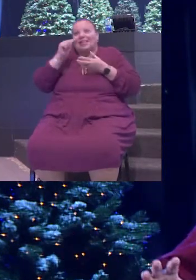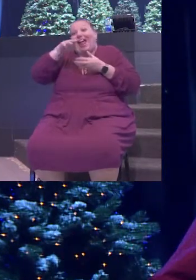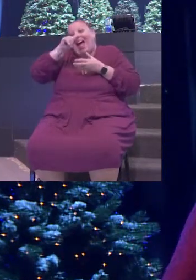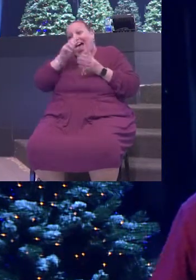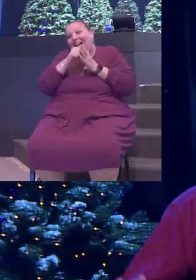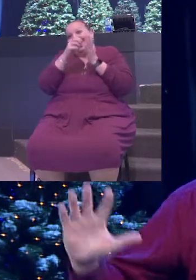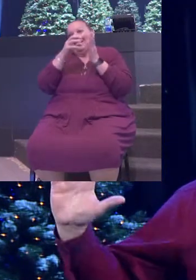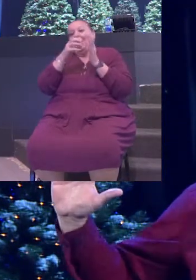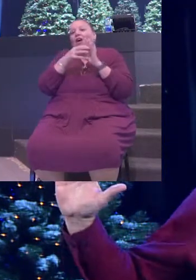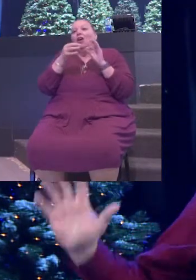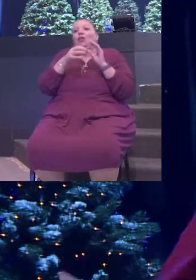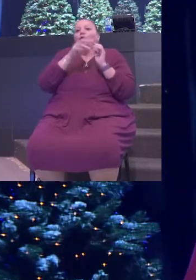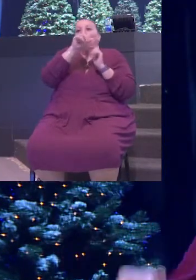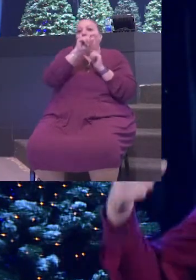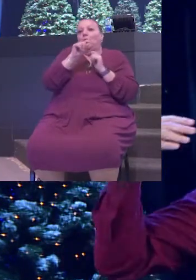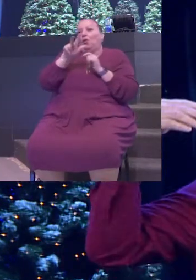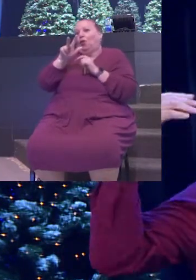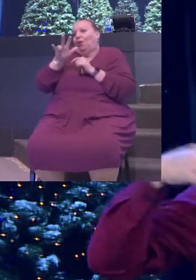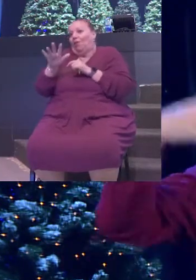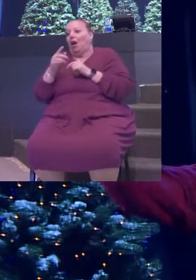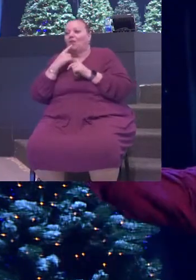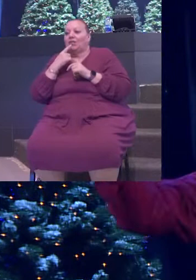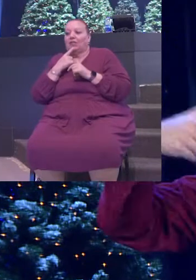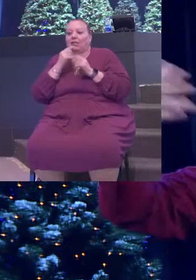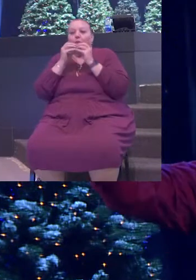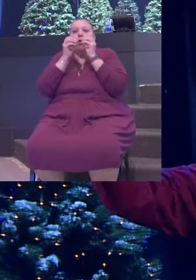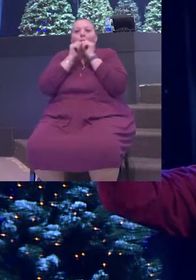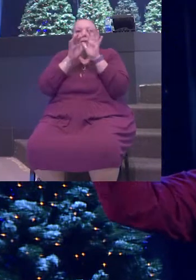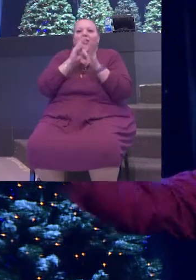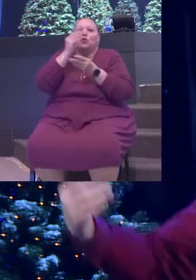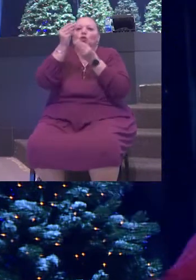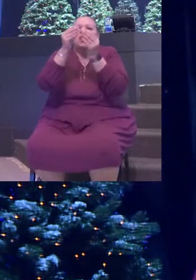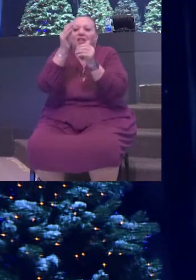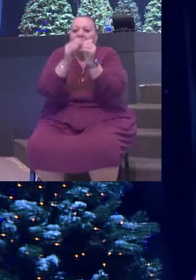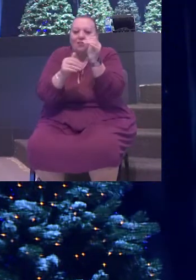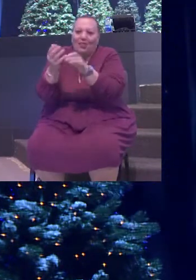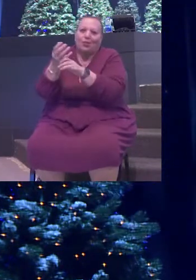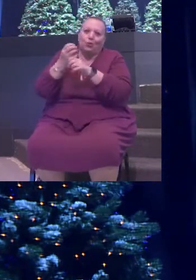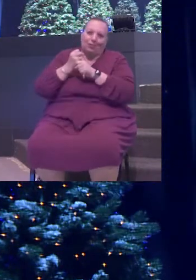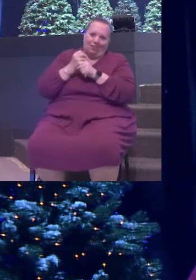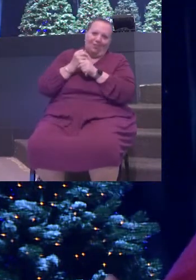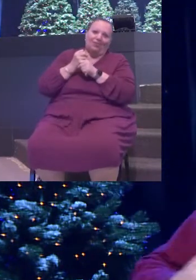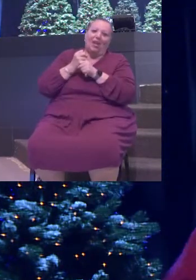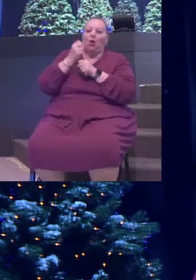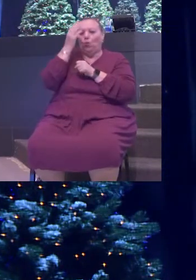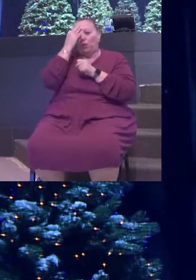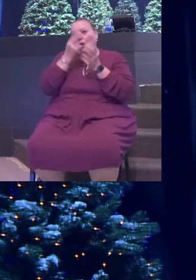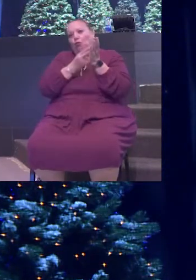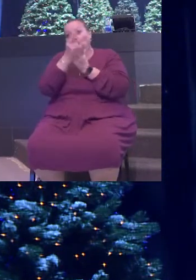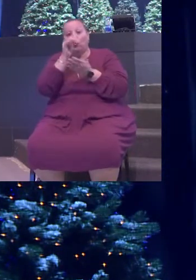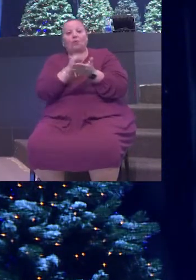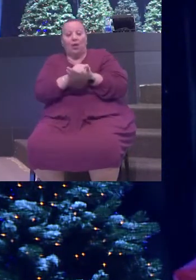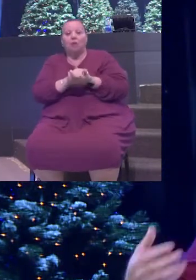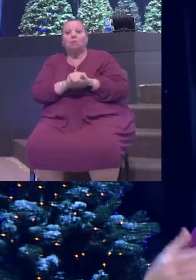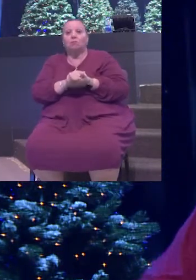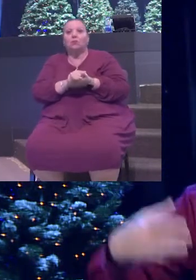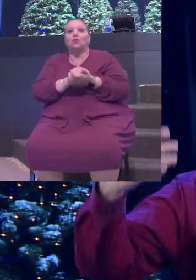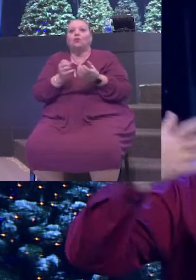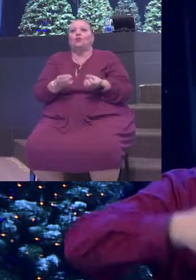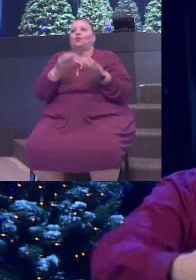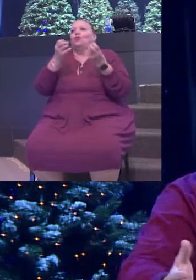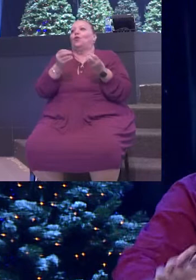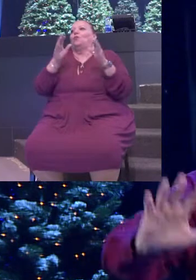verse 35, and we know this to be true, that it's more blessed to give than it is to receive. And we know the truth of that. And there are just so